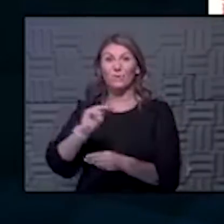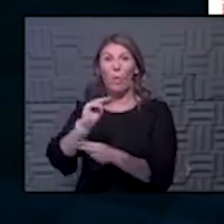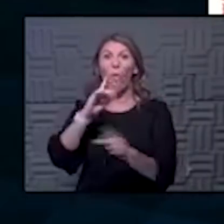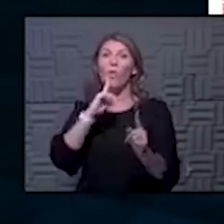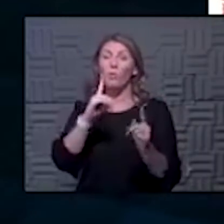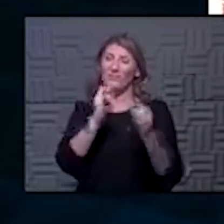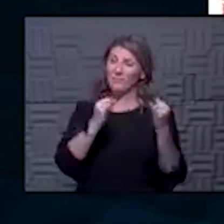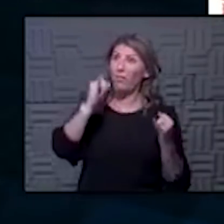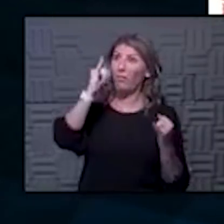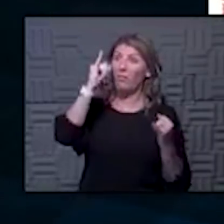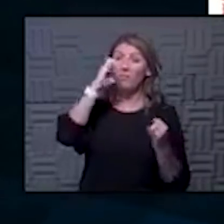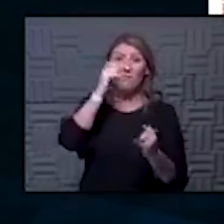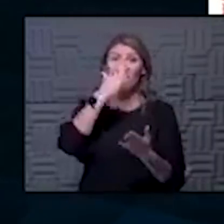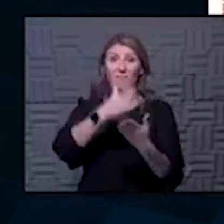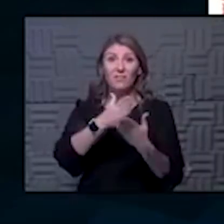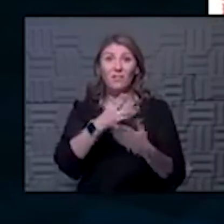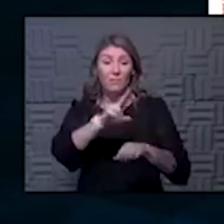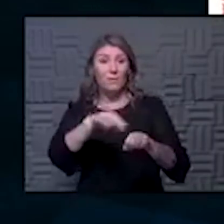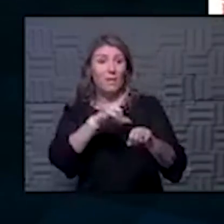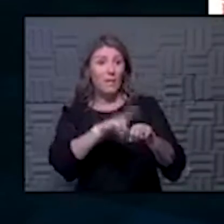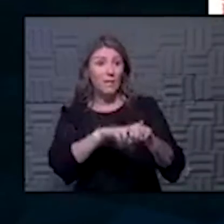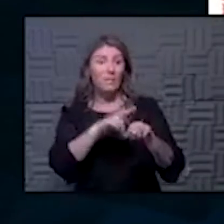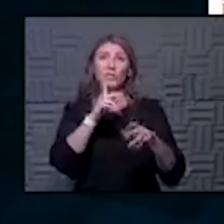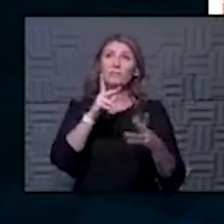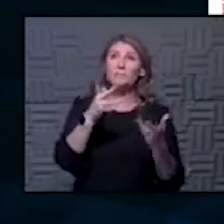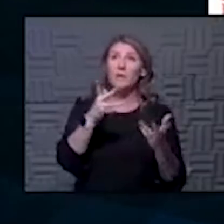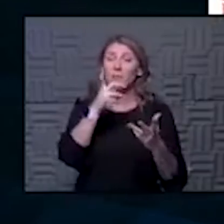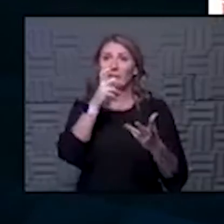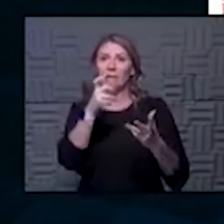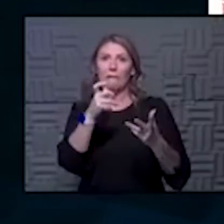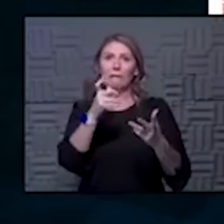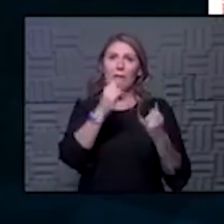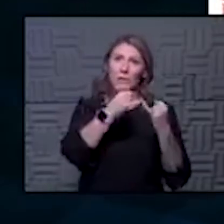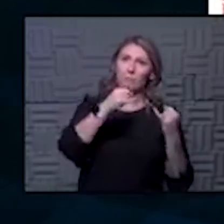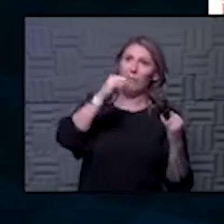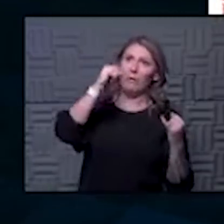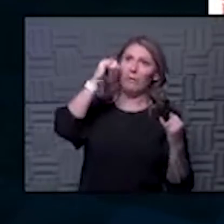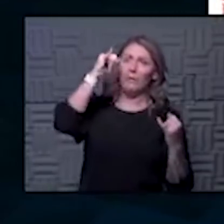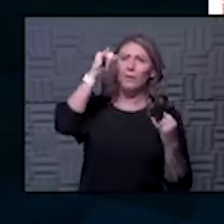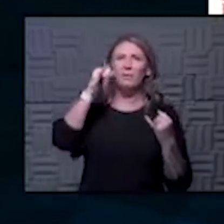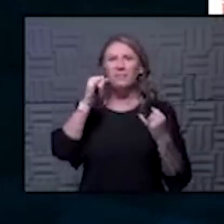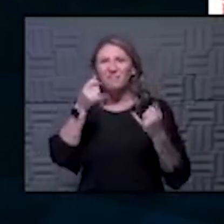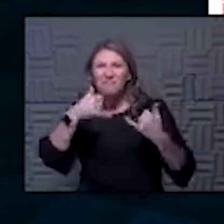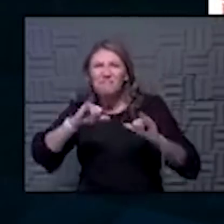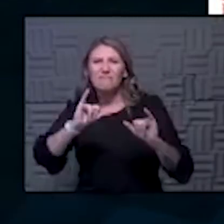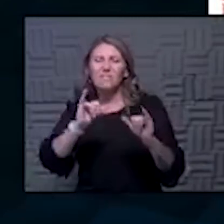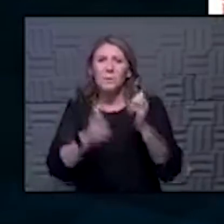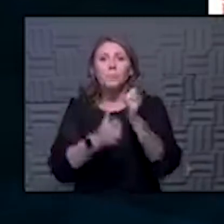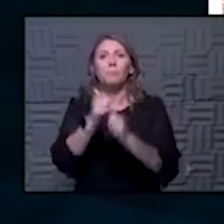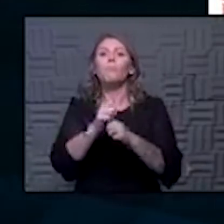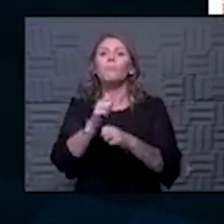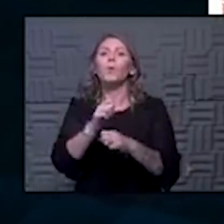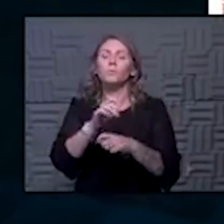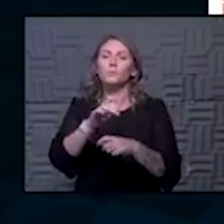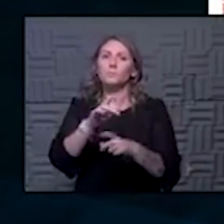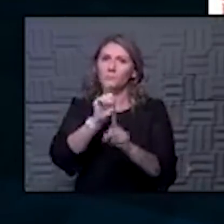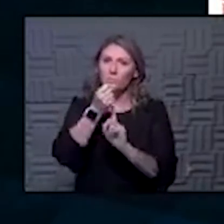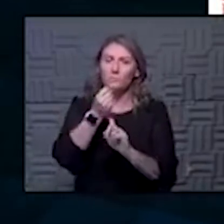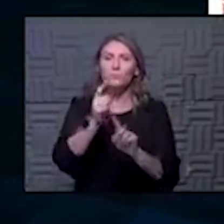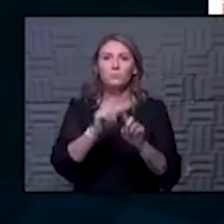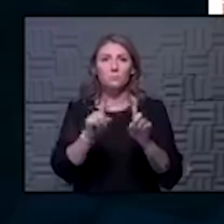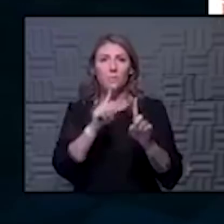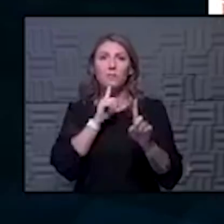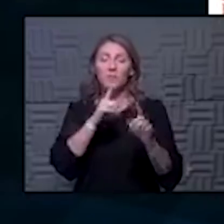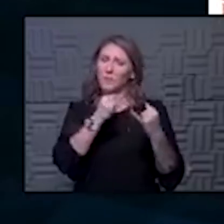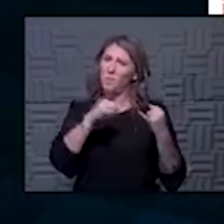steep and up. While nationally it might not be exponential, I'd say it's still parabolic. In most cases, it's definitely